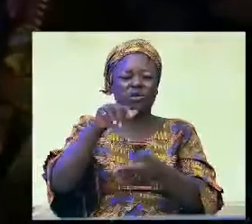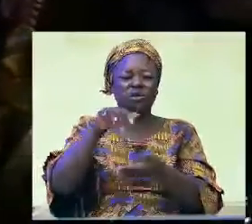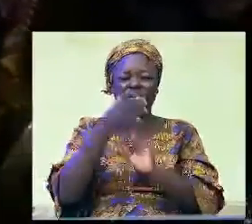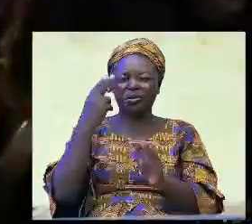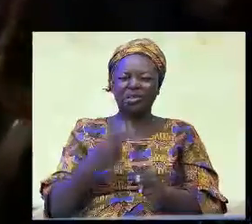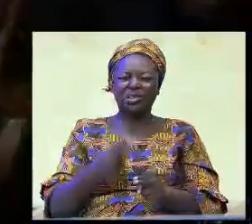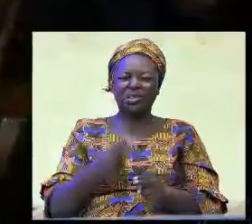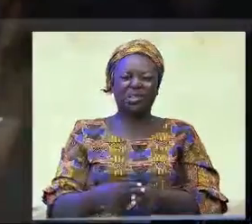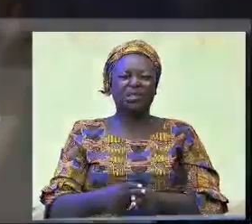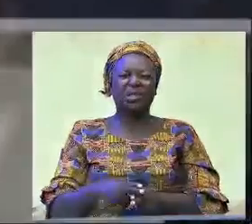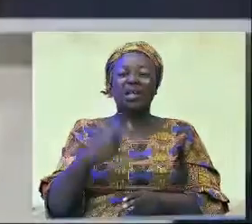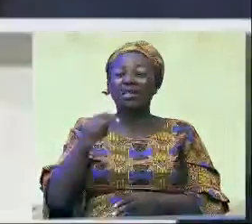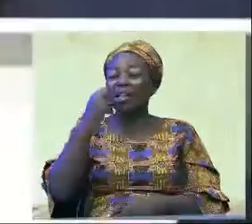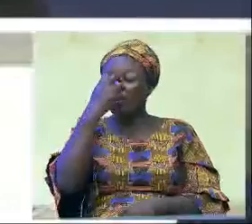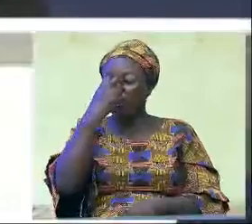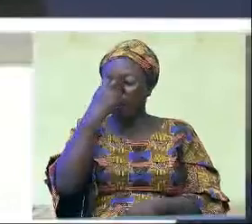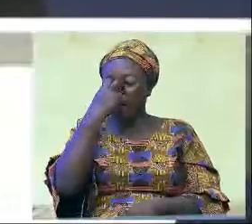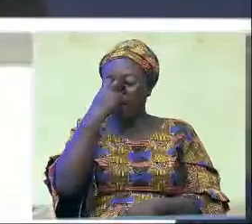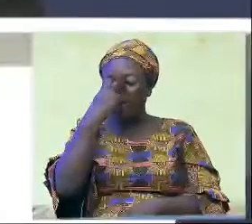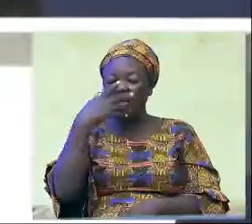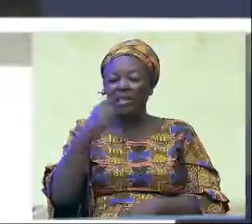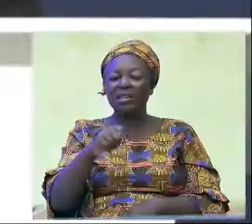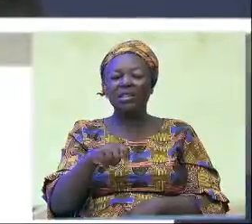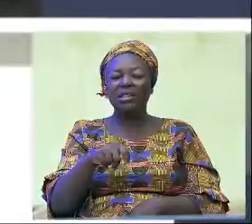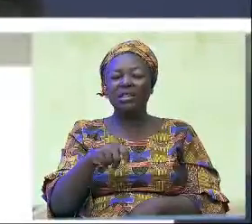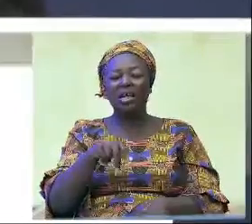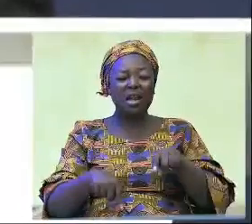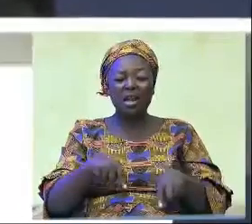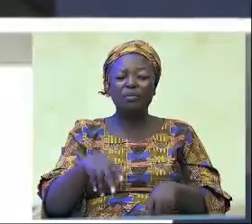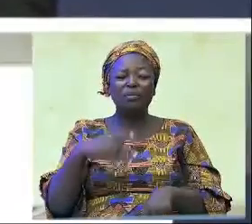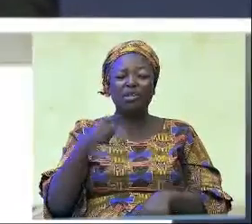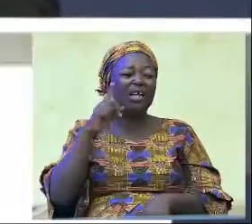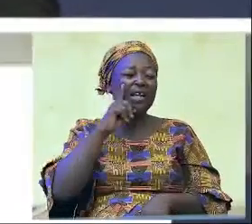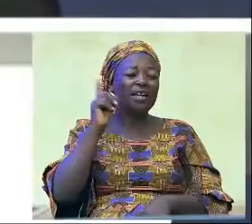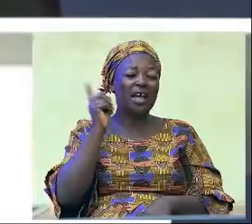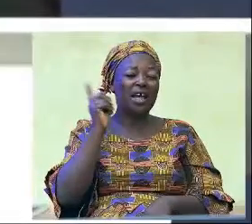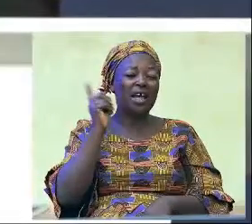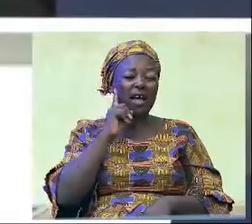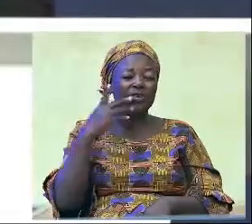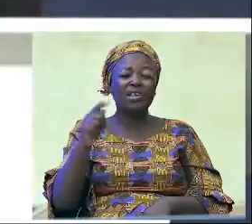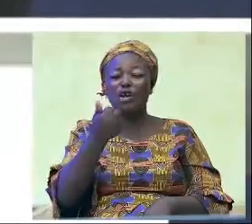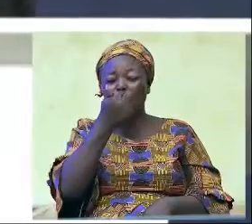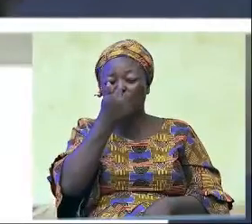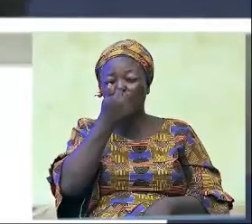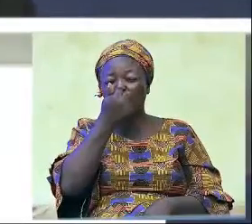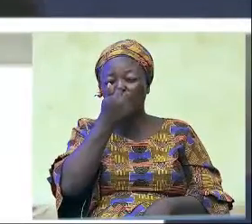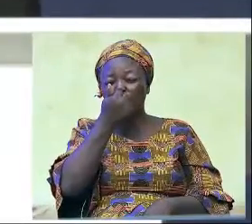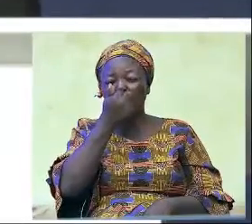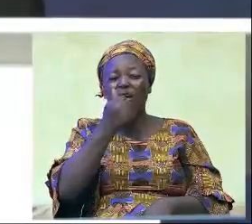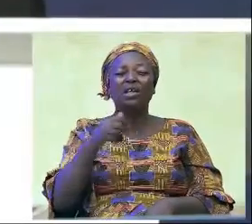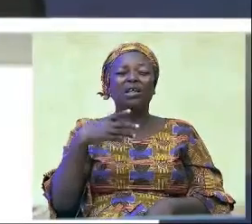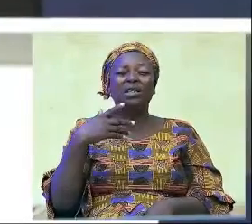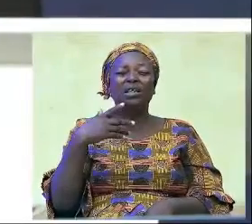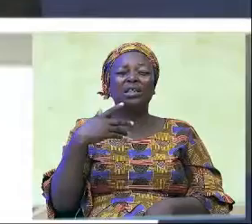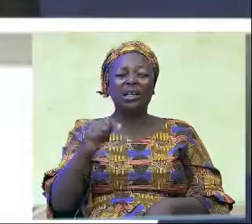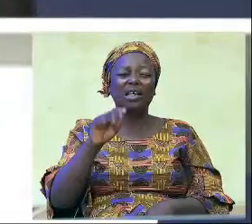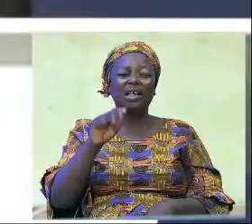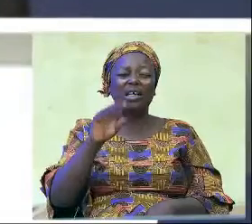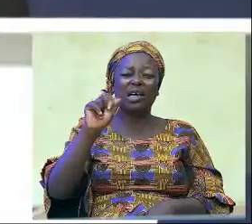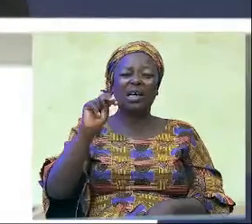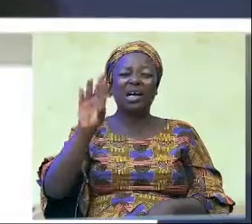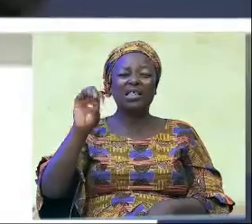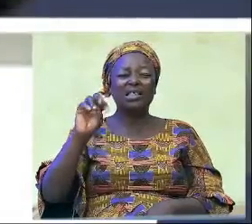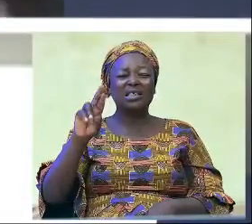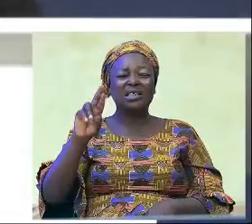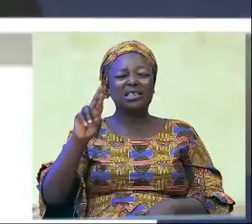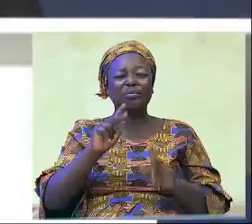By faith, we touch you. The blind, the lame, the deaf,